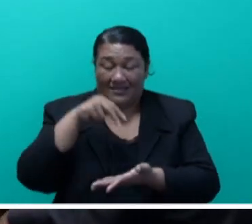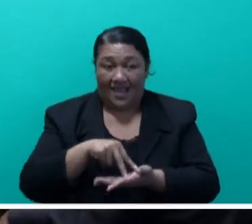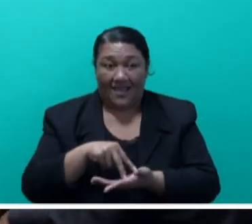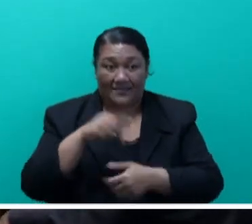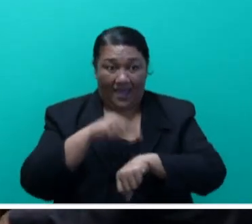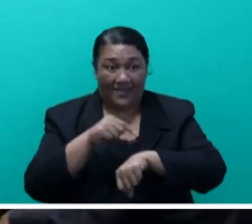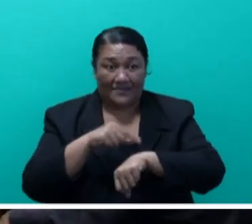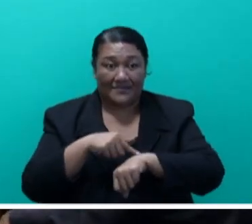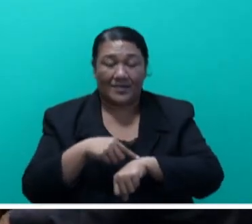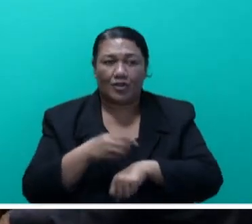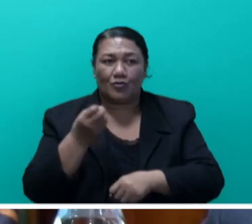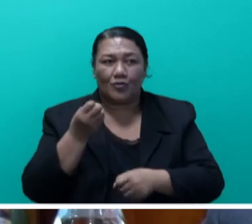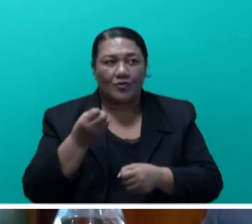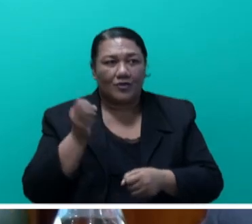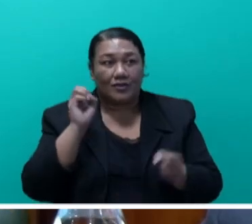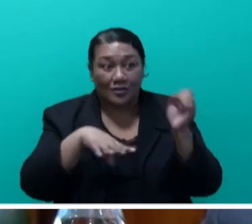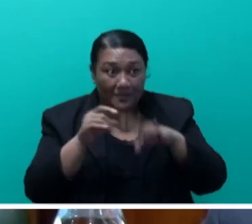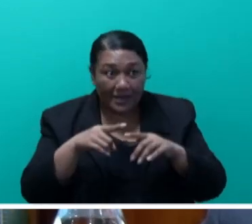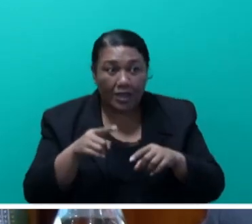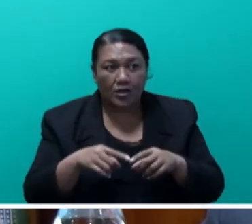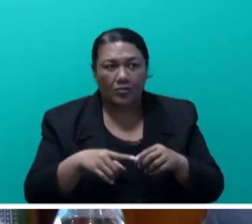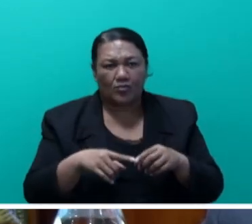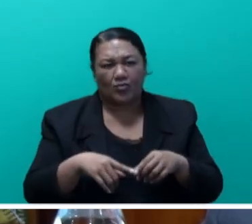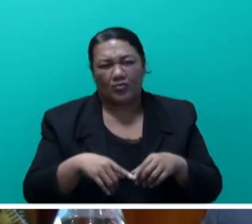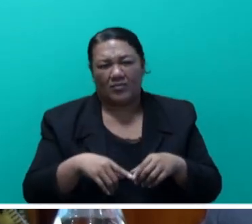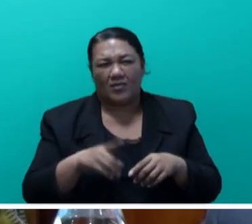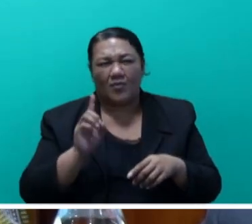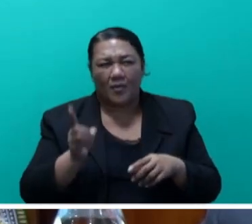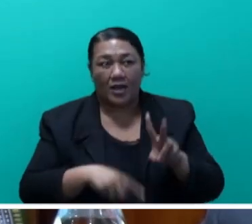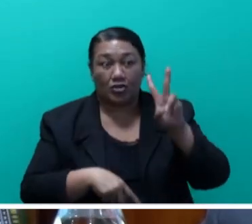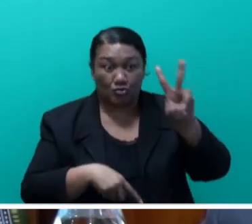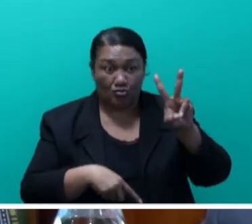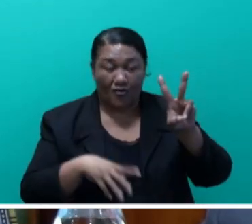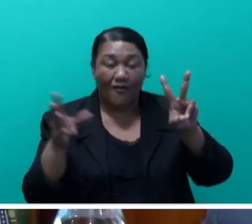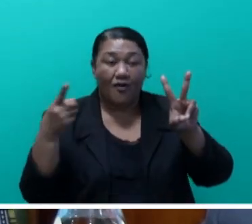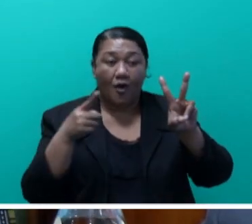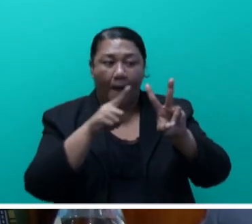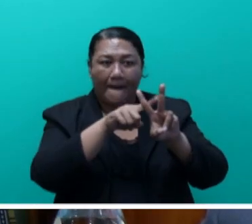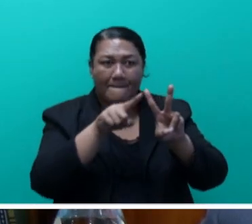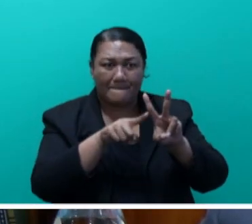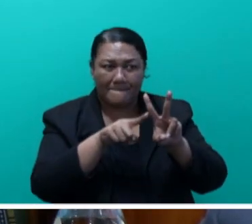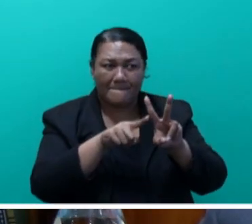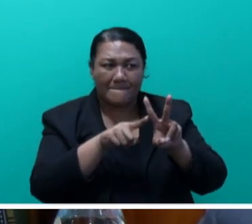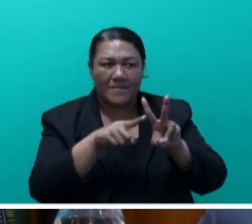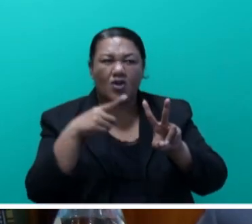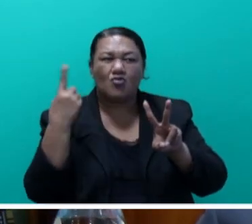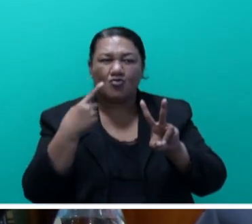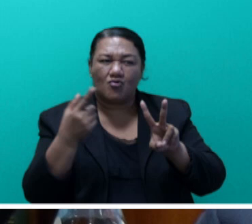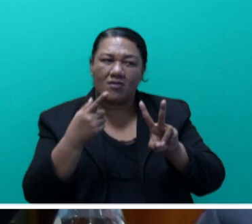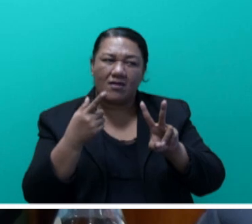to pay tribute to two of my colleagues in the Tourism and Civil Aviation who have recently left